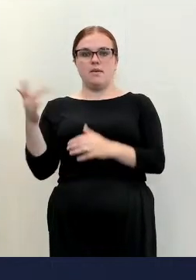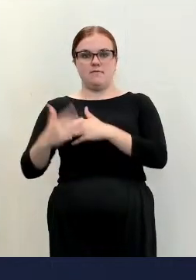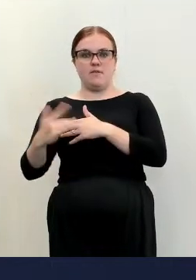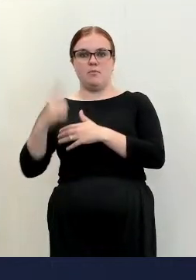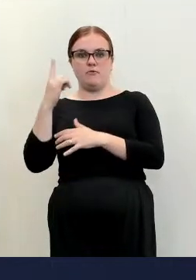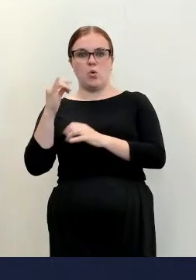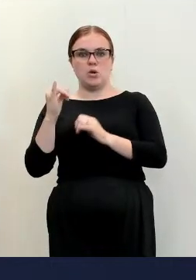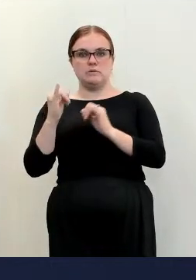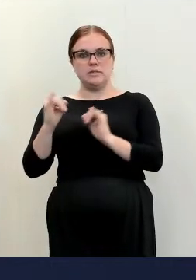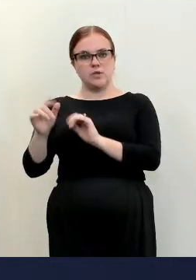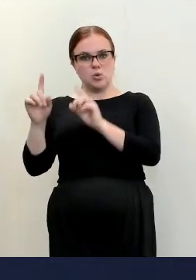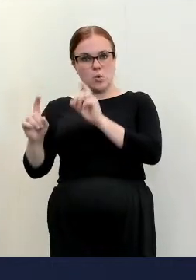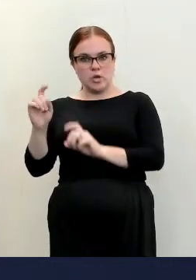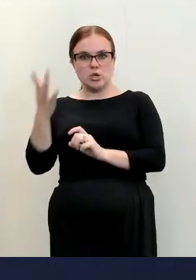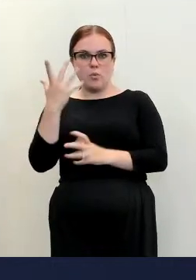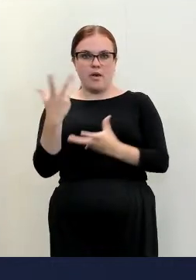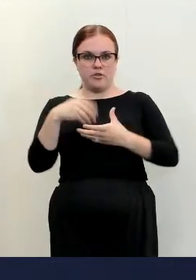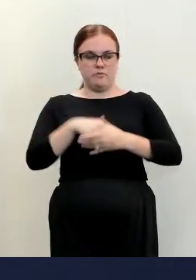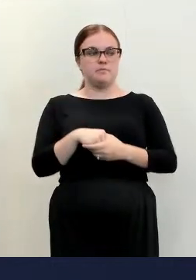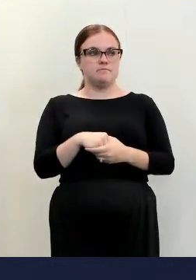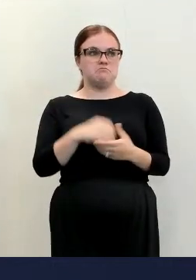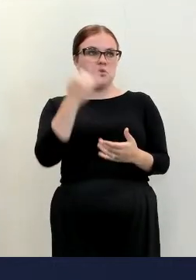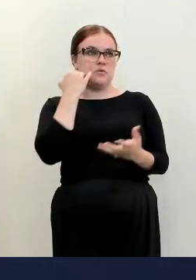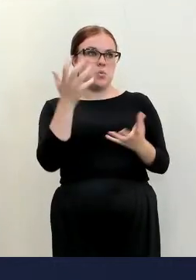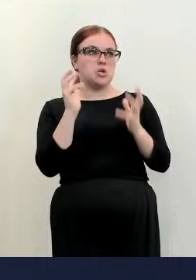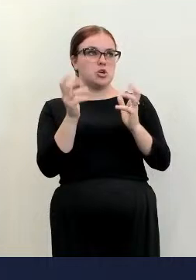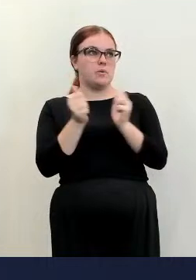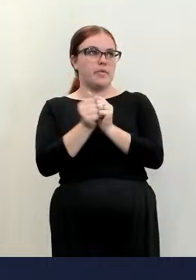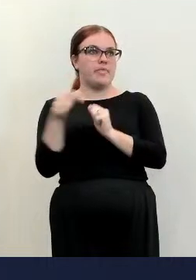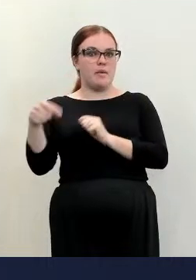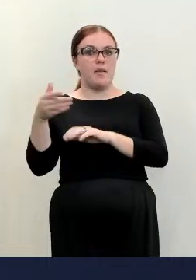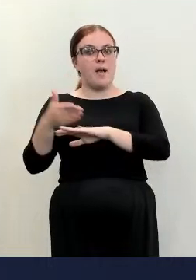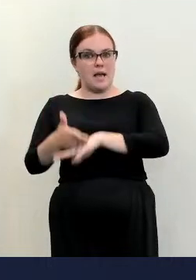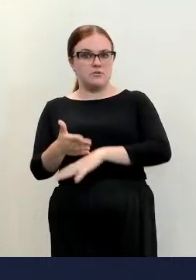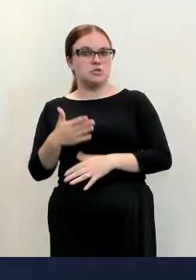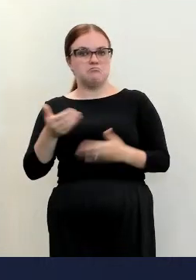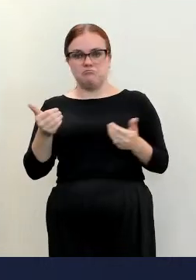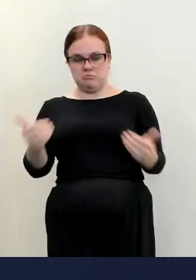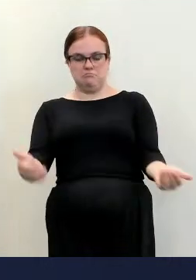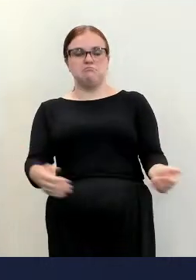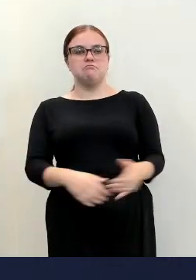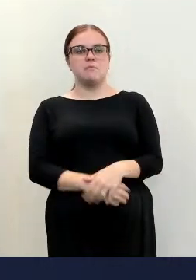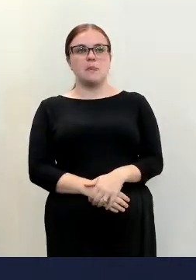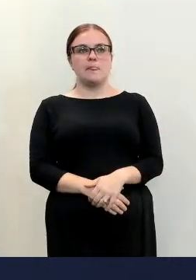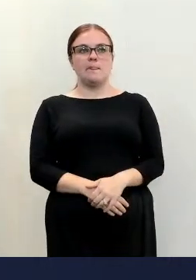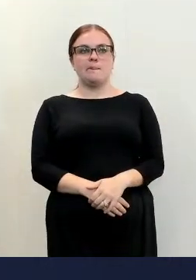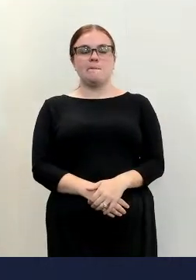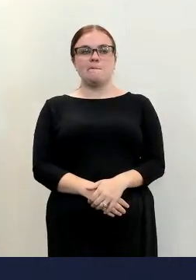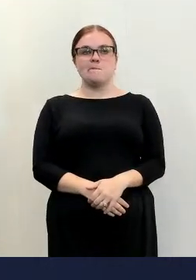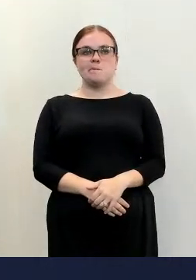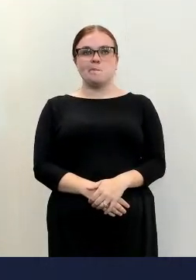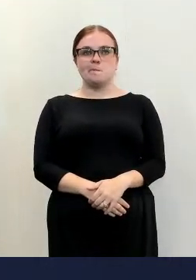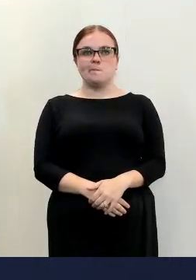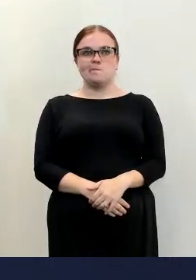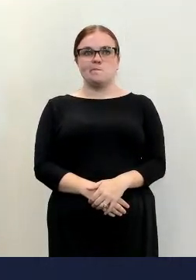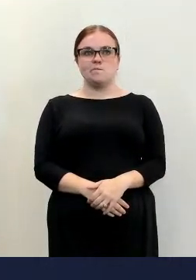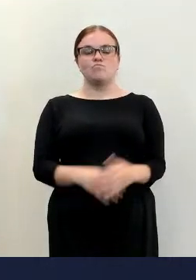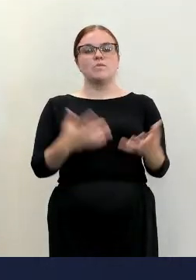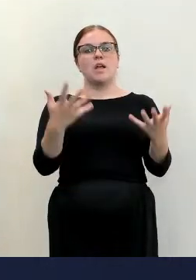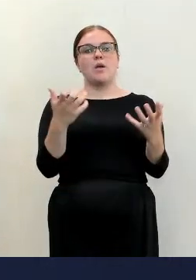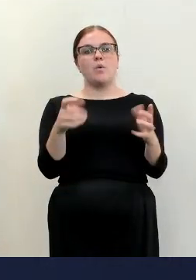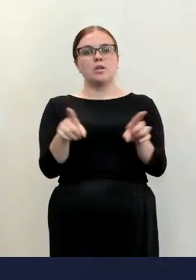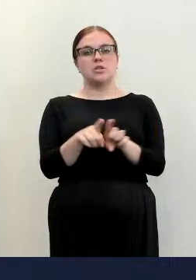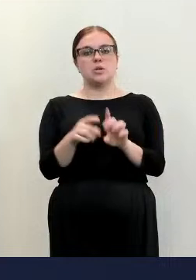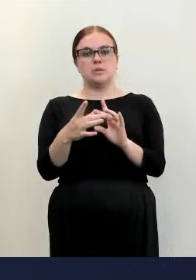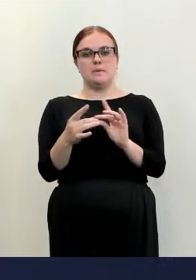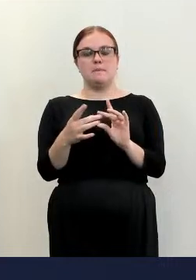as to why they're participating in this. So if you want to talk to them after, please feel free. Also, I just want to note